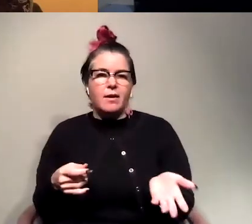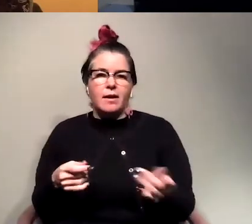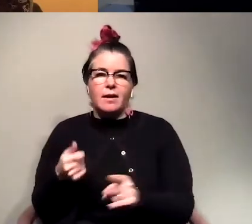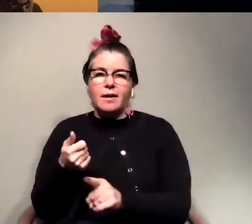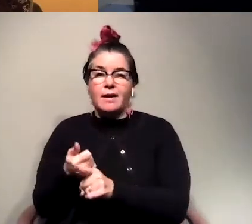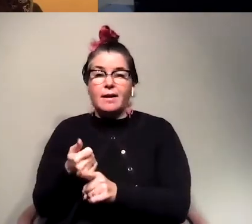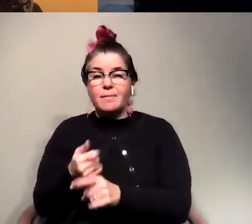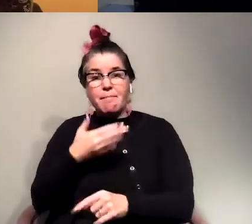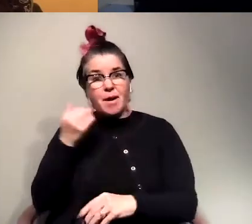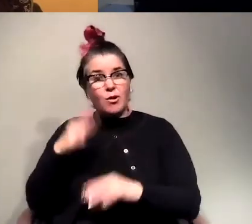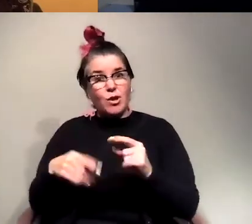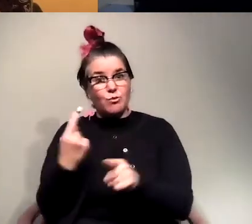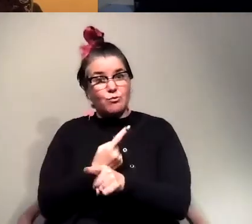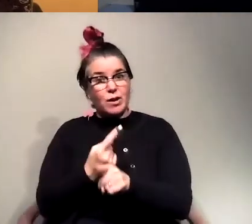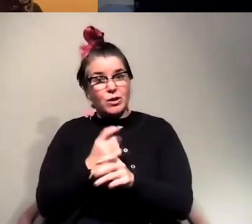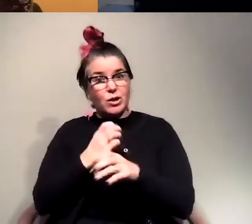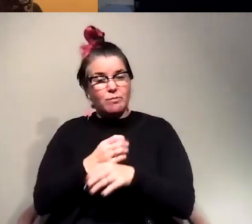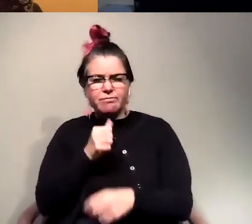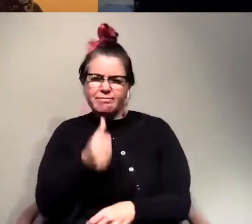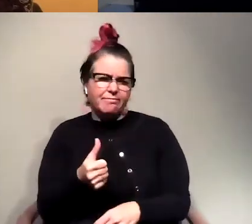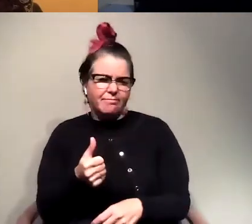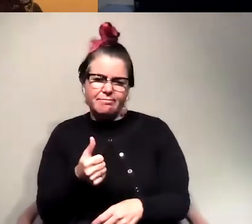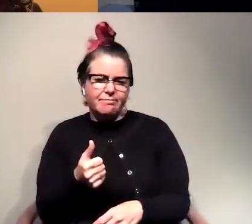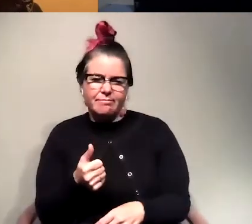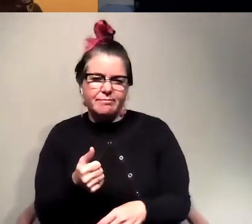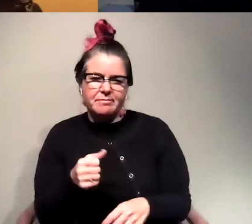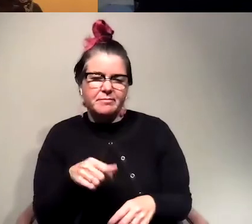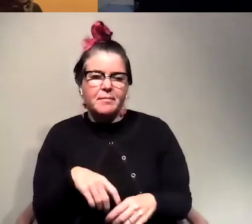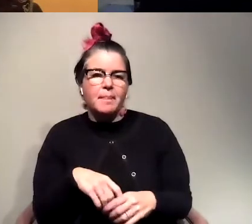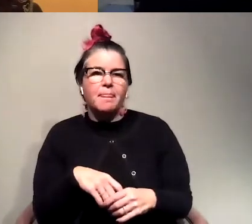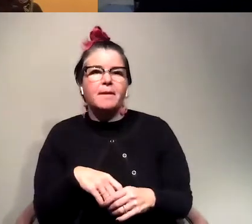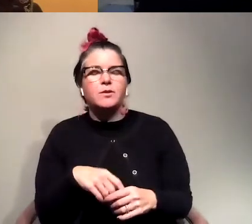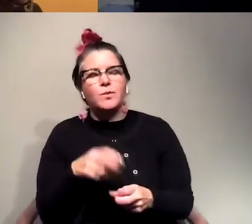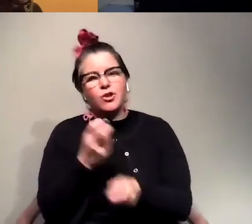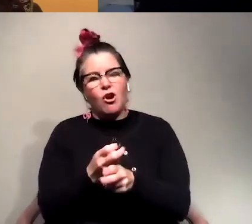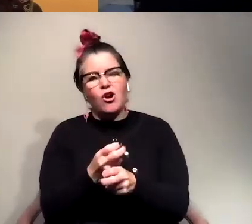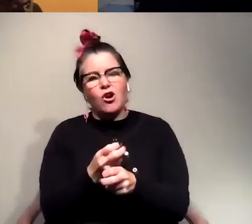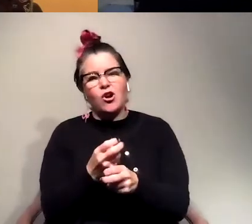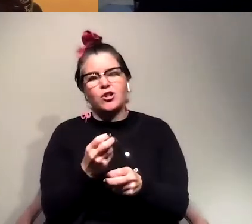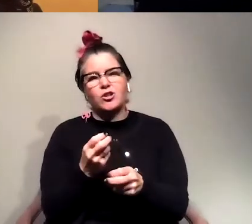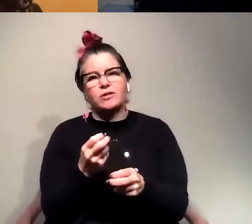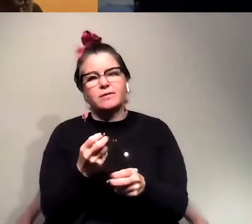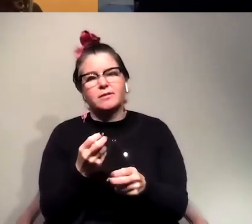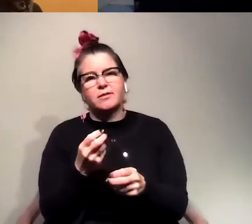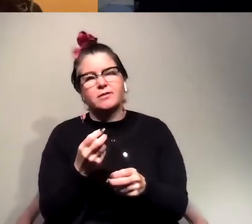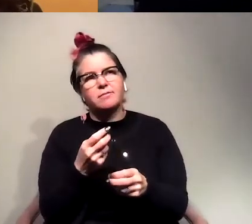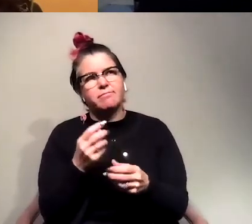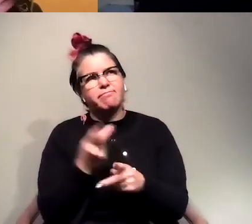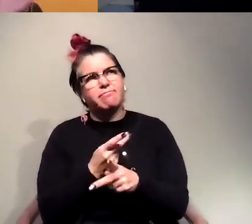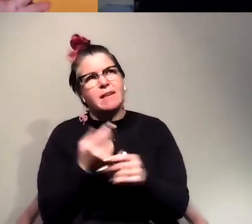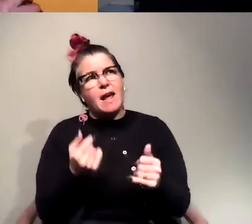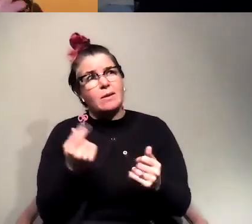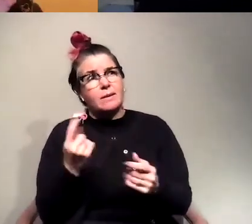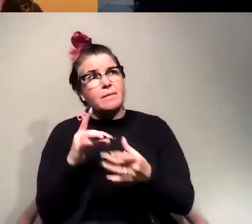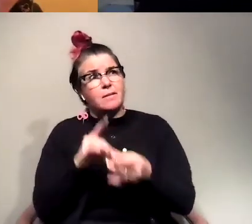than regular computers at other certain kinds of tasks. So it's tough to say right now if there's something about